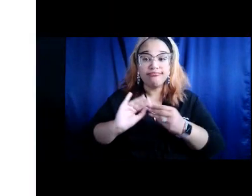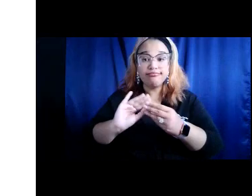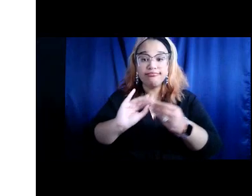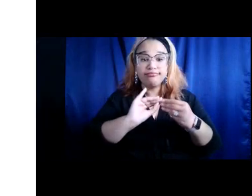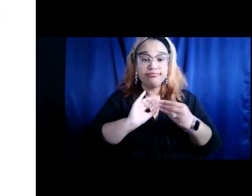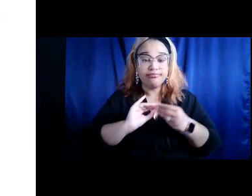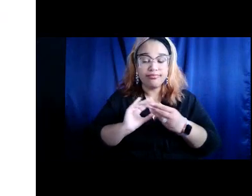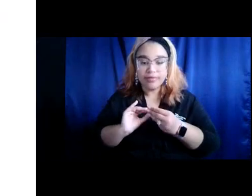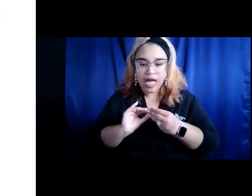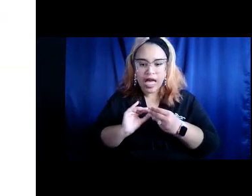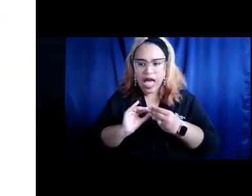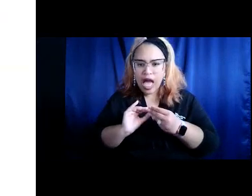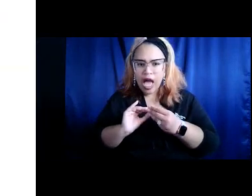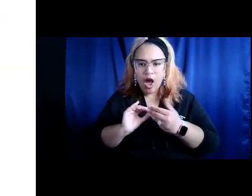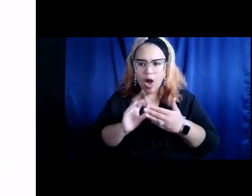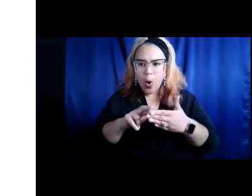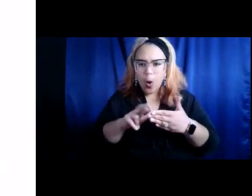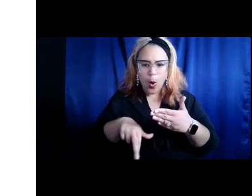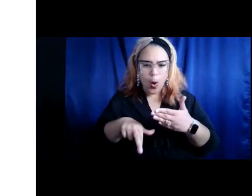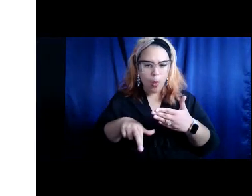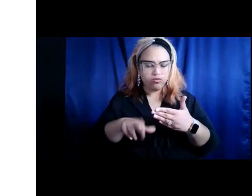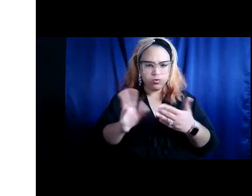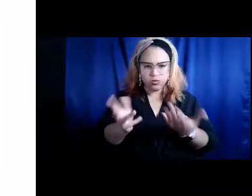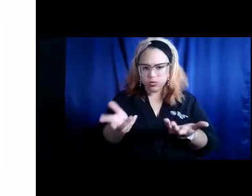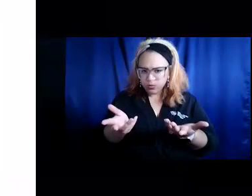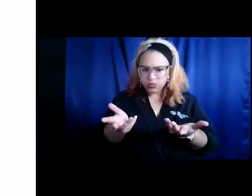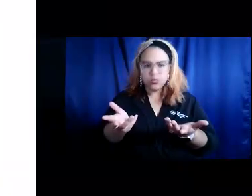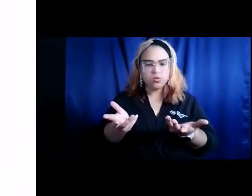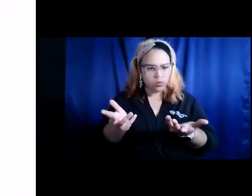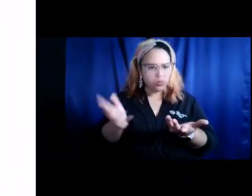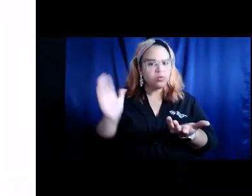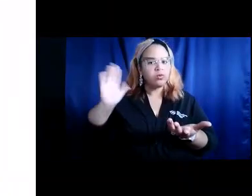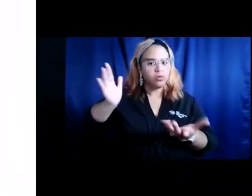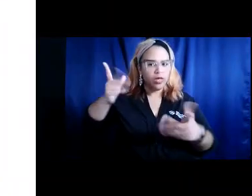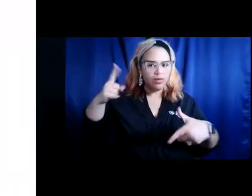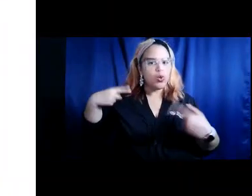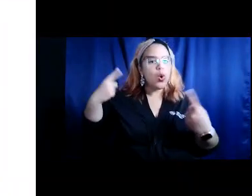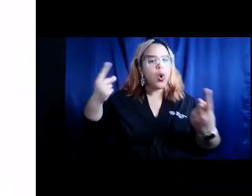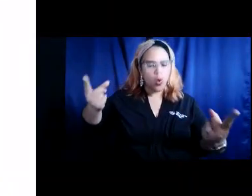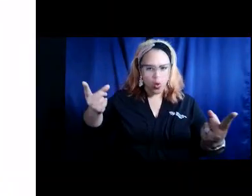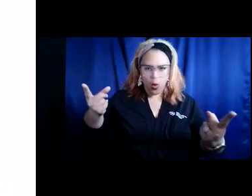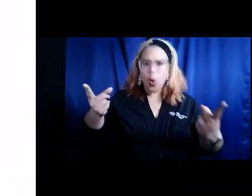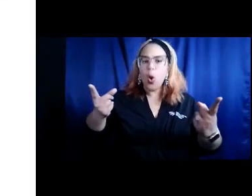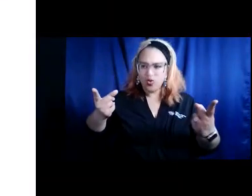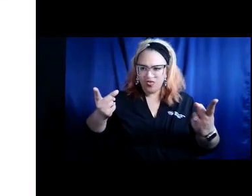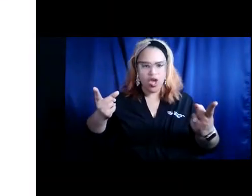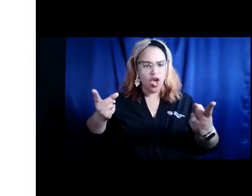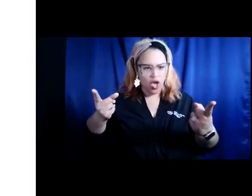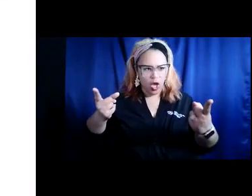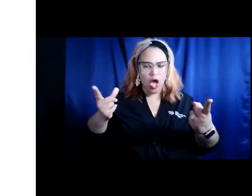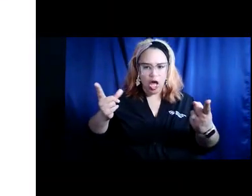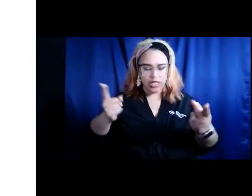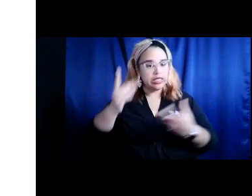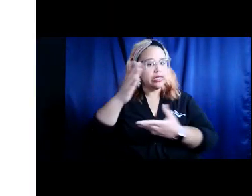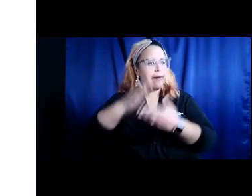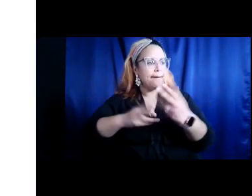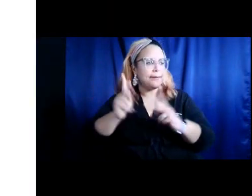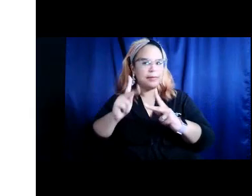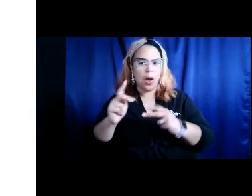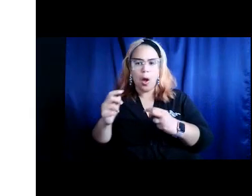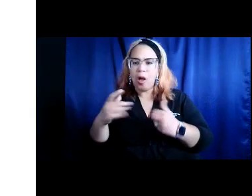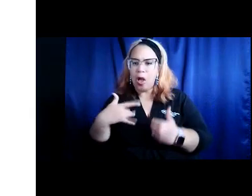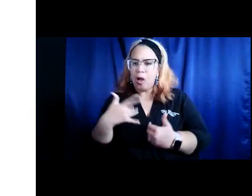All right. So far, it looks like we really do have a pretty good mix on those confident levels, with everybody